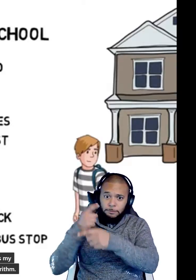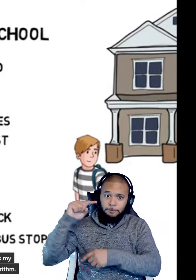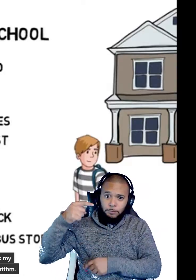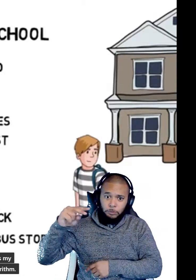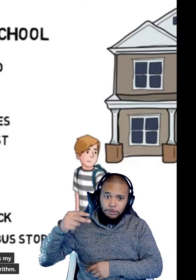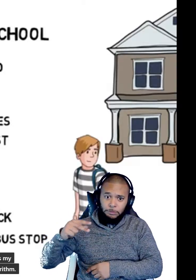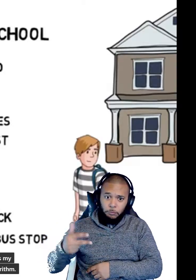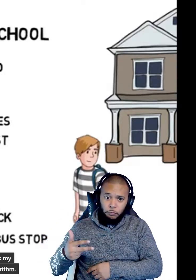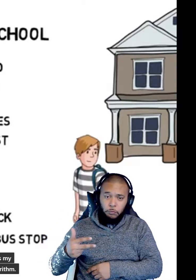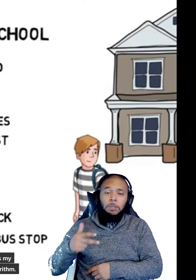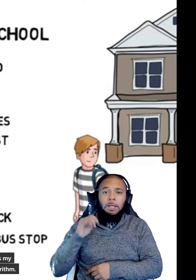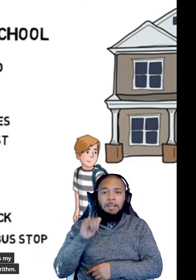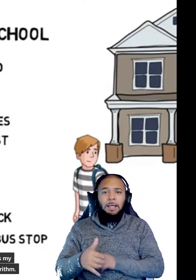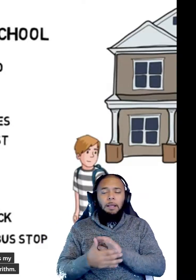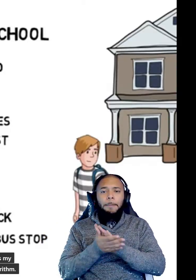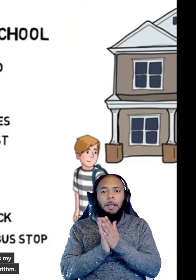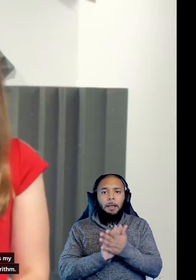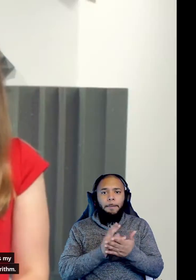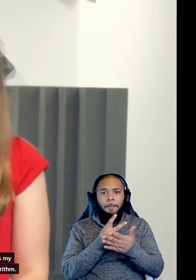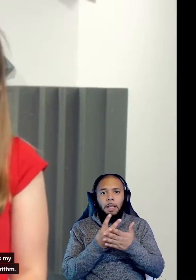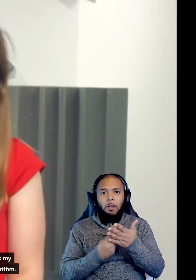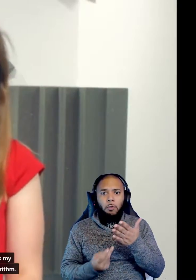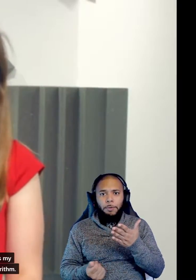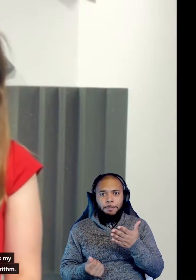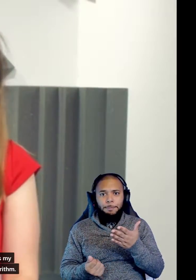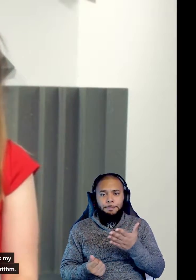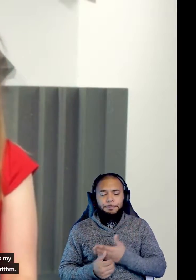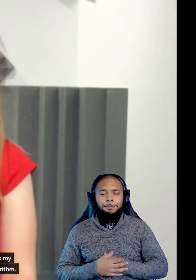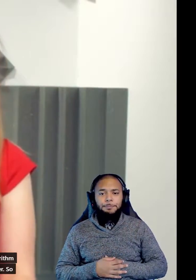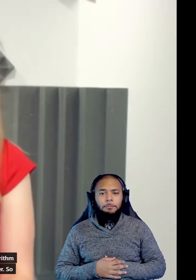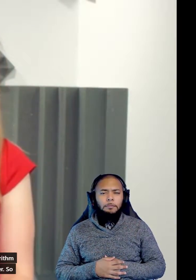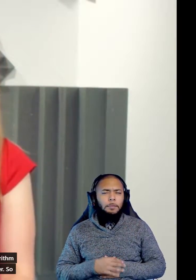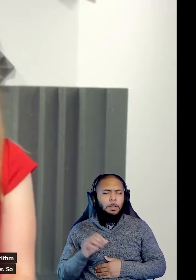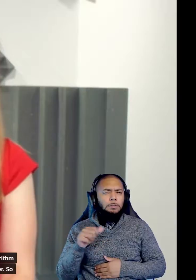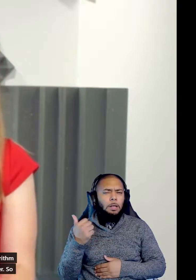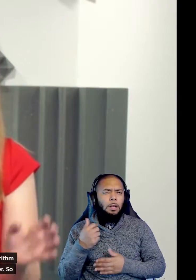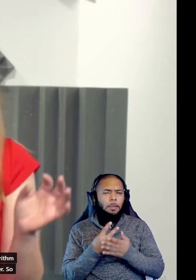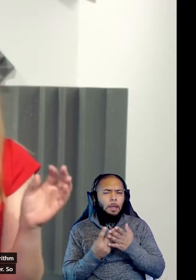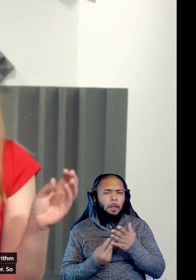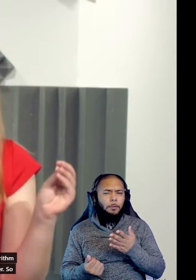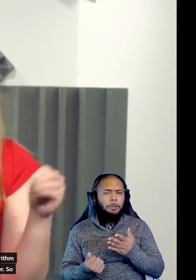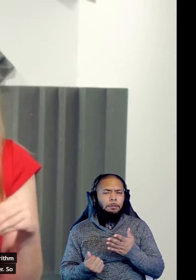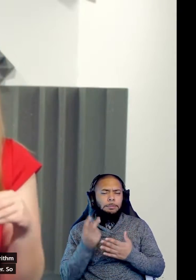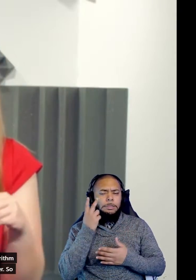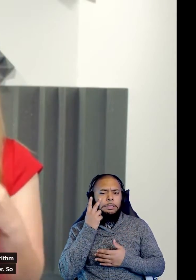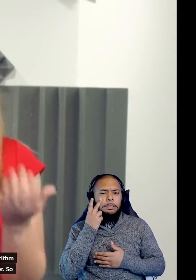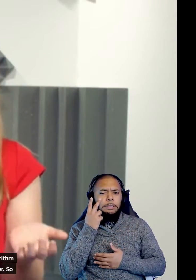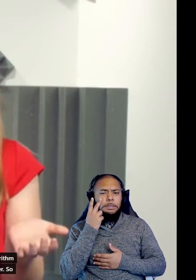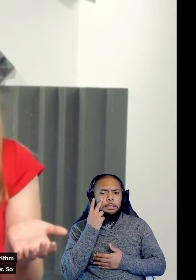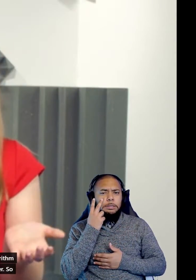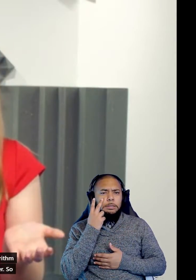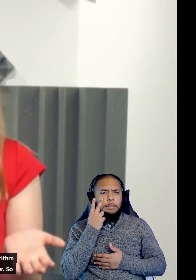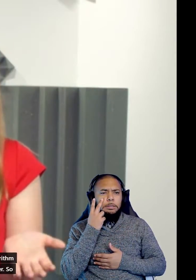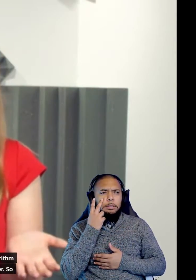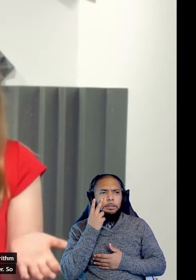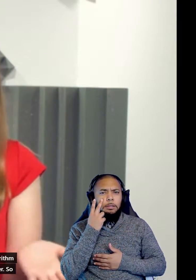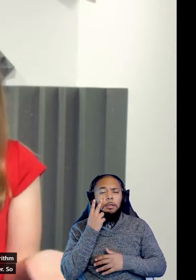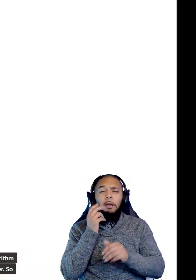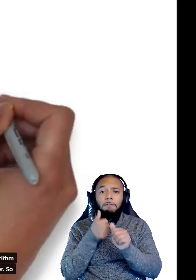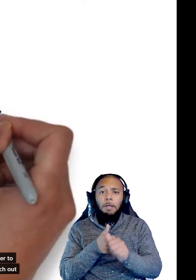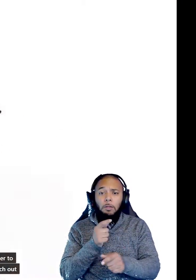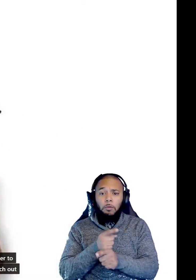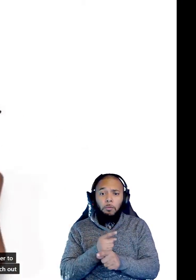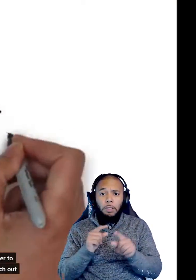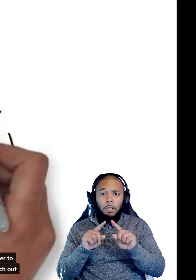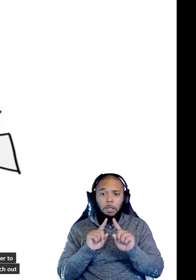order is what makes my algorithm. Let's do another algorithm. Let's see if we can put this algorithm into the correct sequential